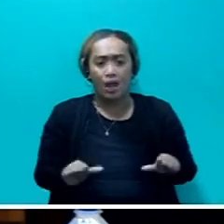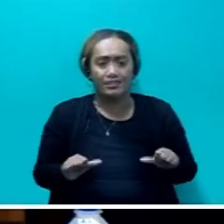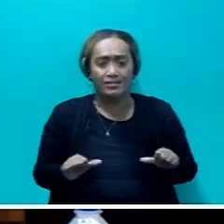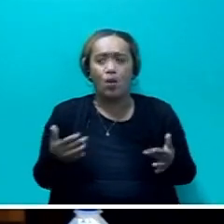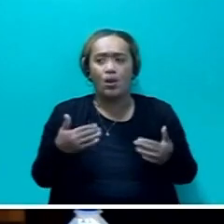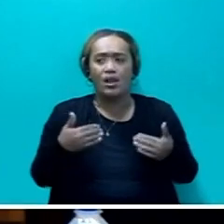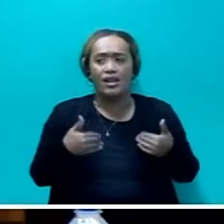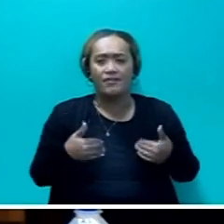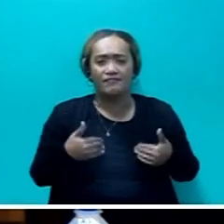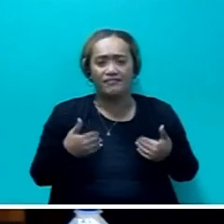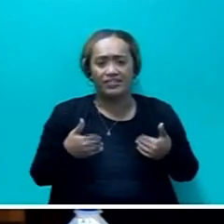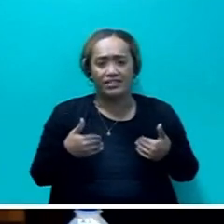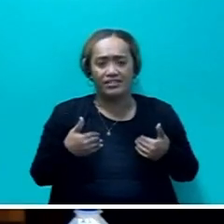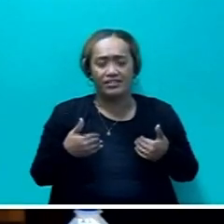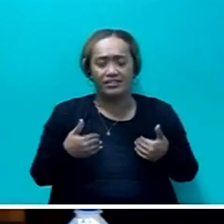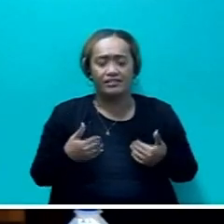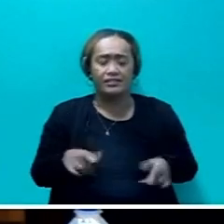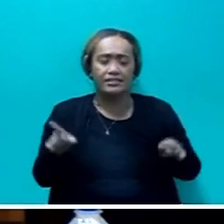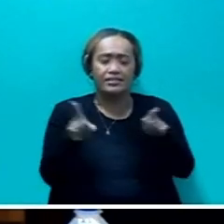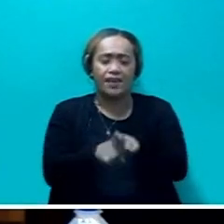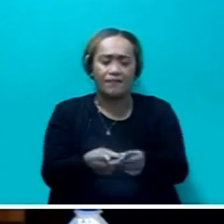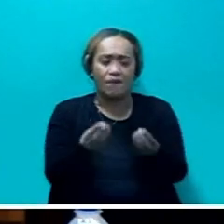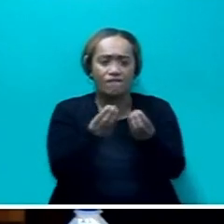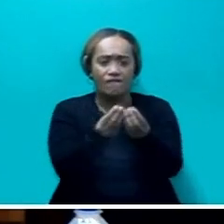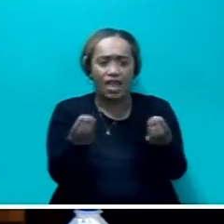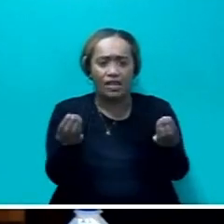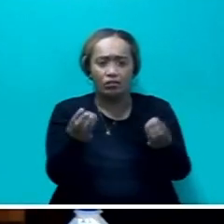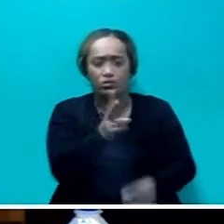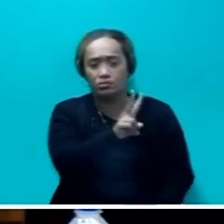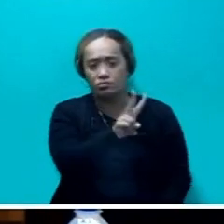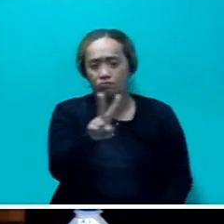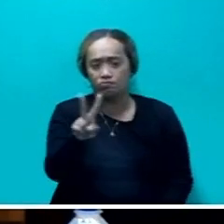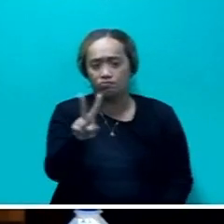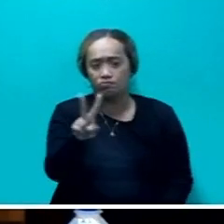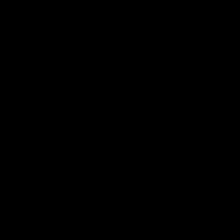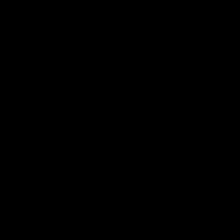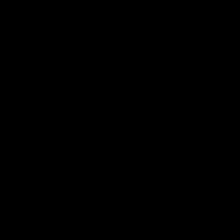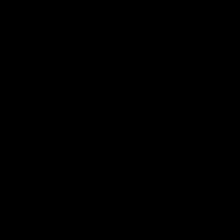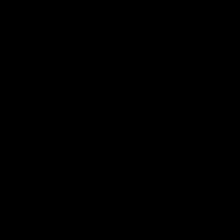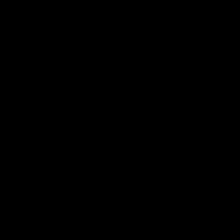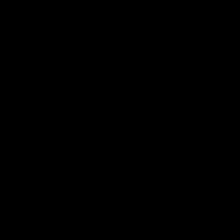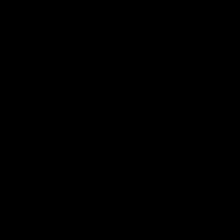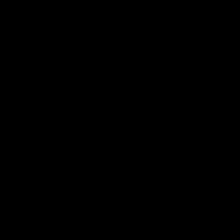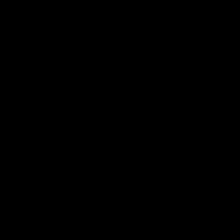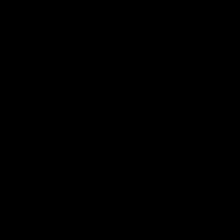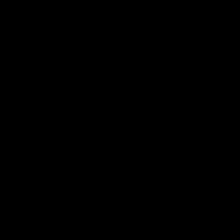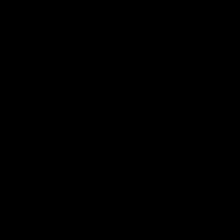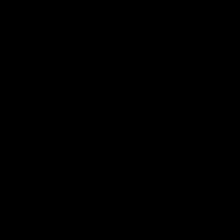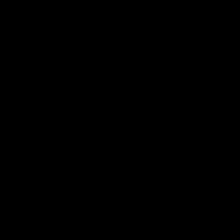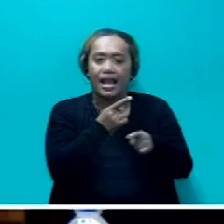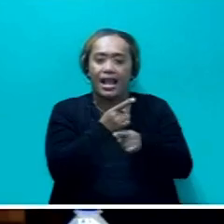and a virtuous living, the values that over a period of time